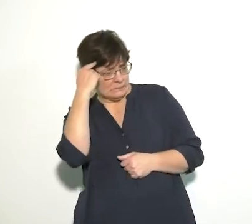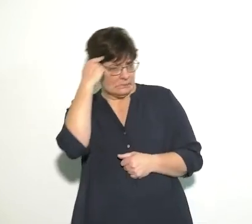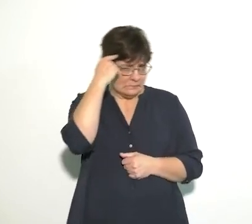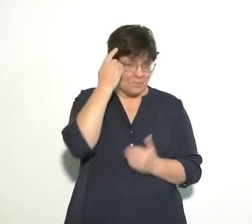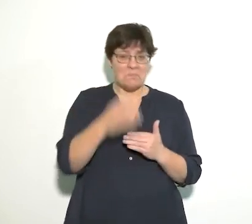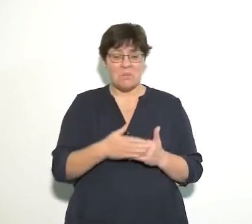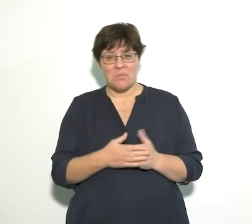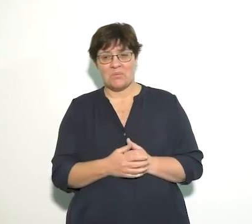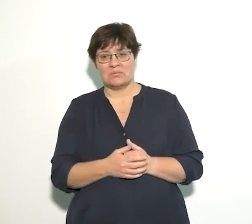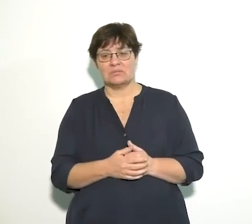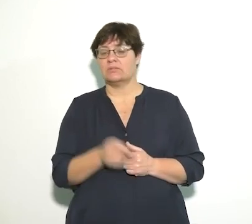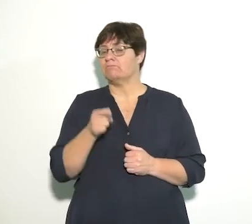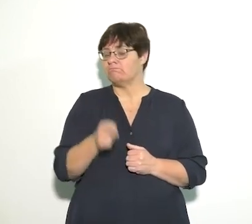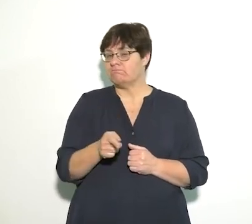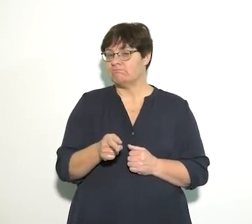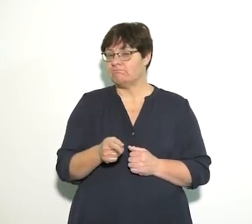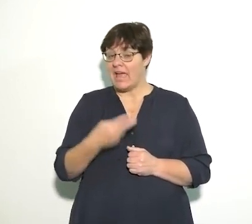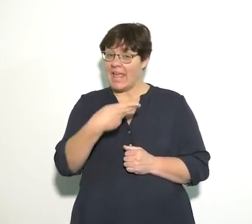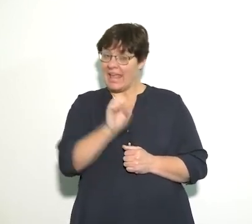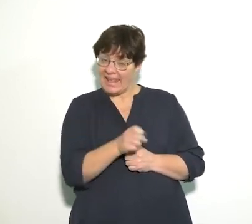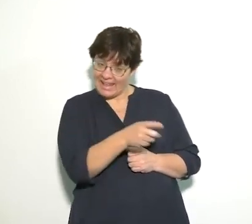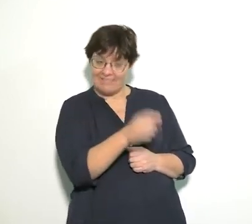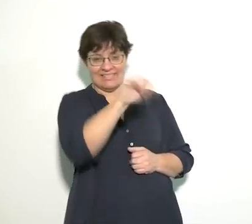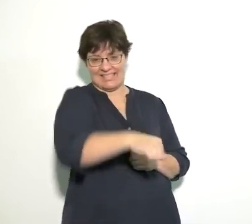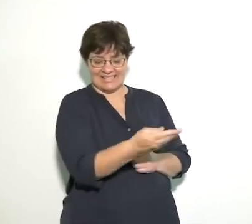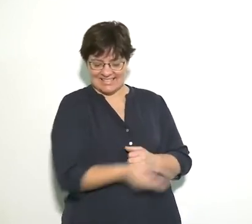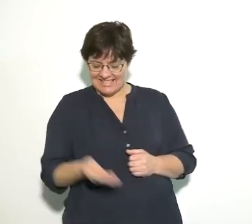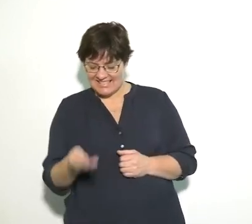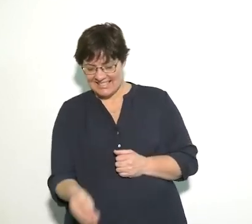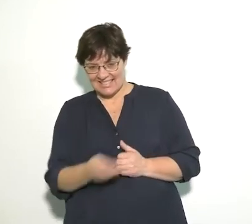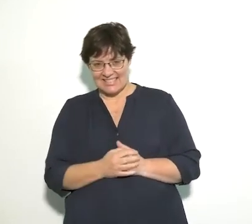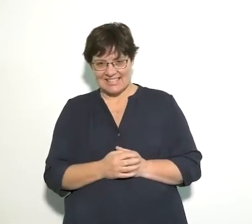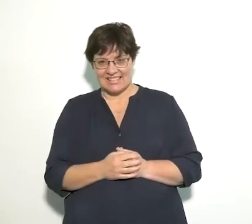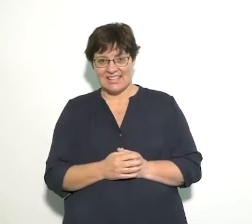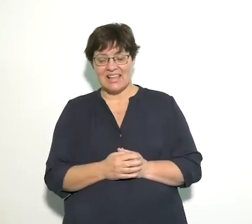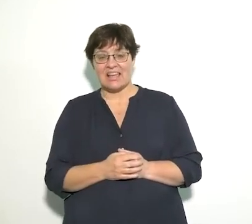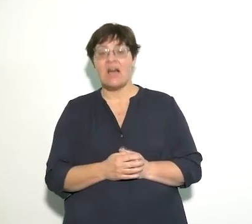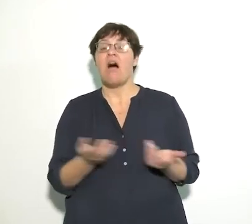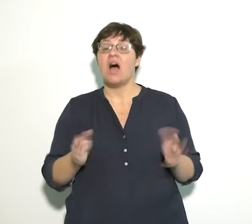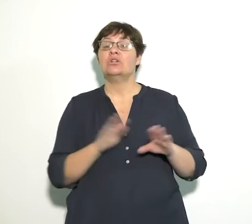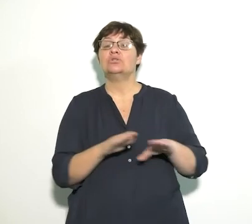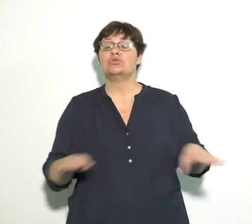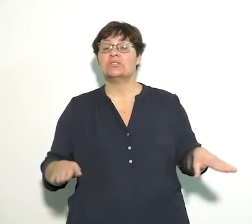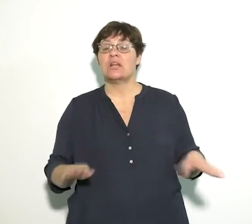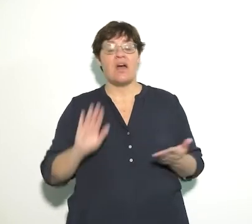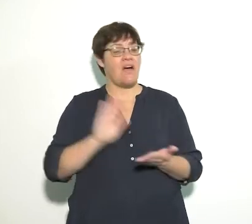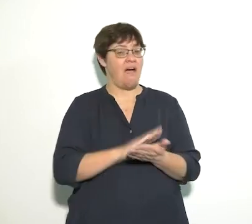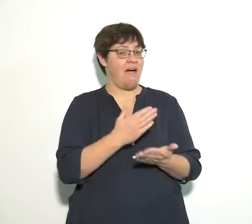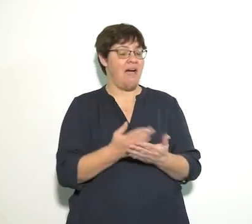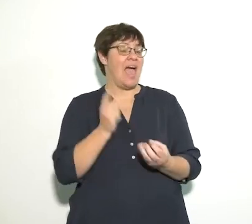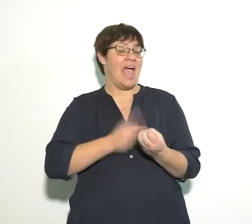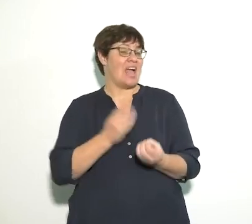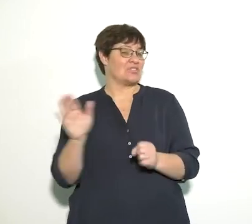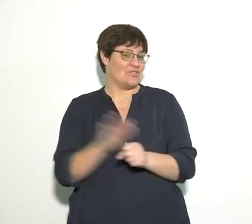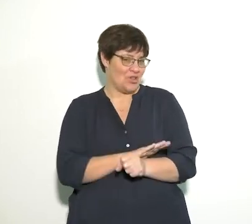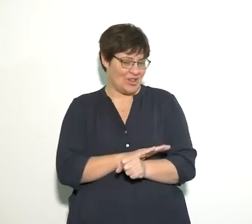about it again. He, yes. The game is over when the children have fried all